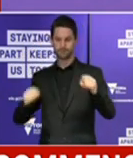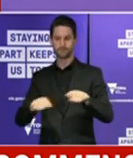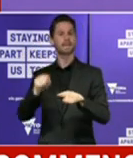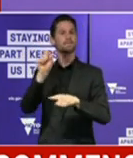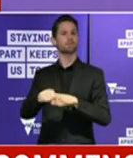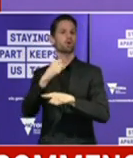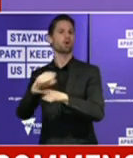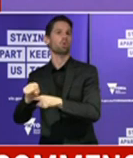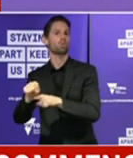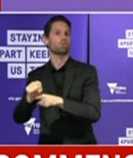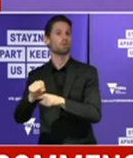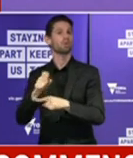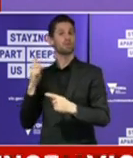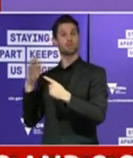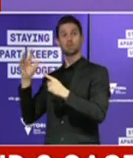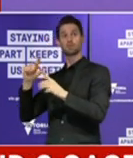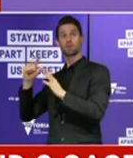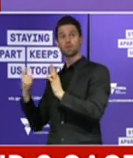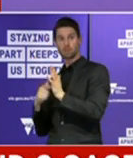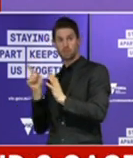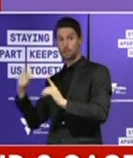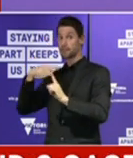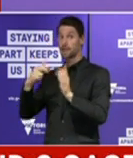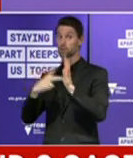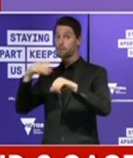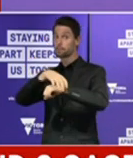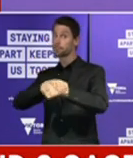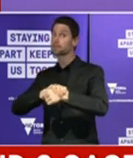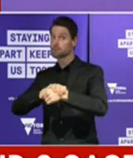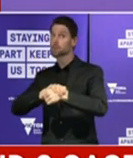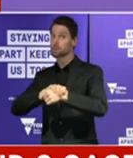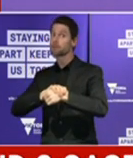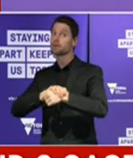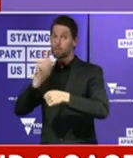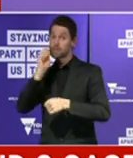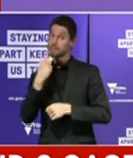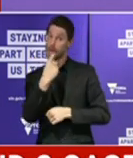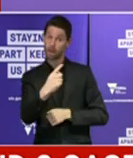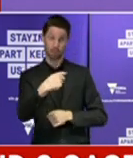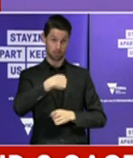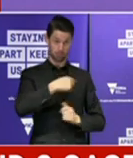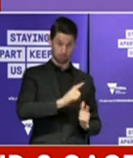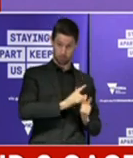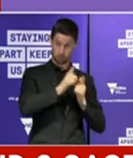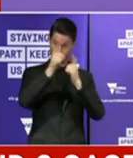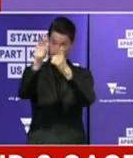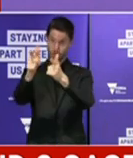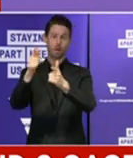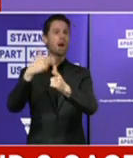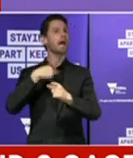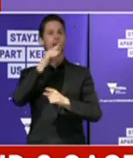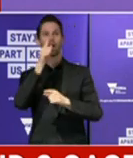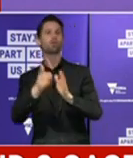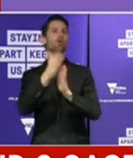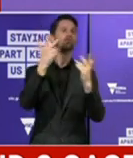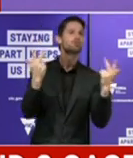both the Chief Health Officer and from Victoria Police that the restrictions that apply, the rules that apply in Melbourne will travel with